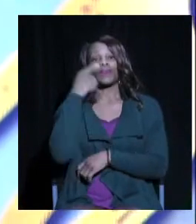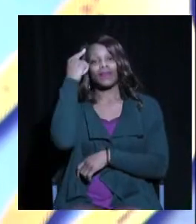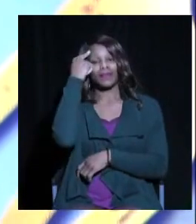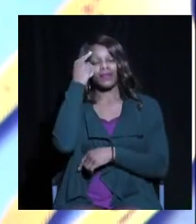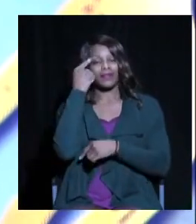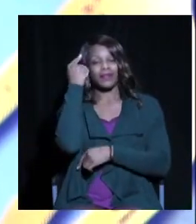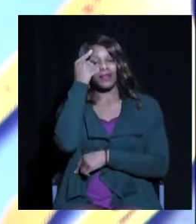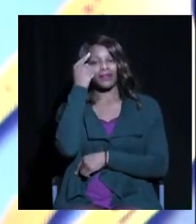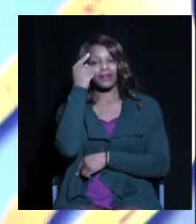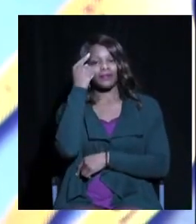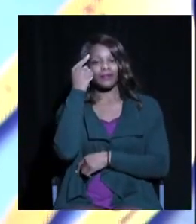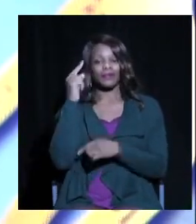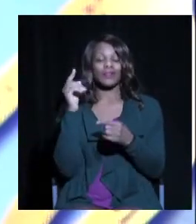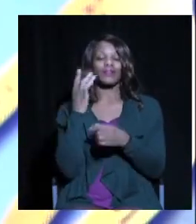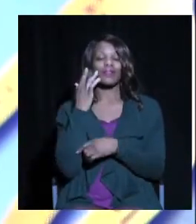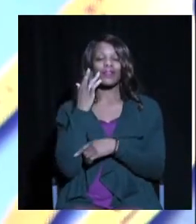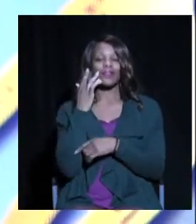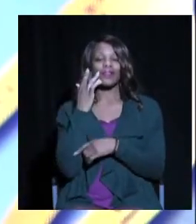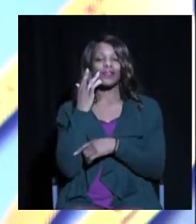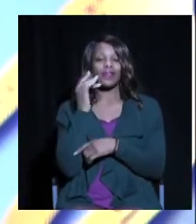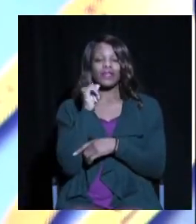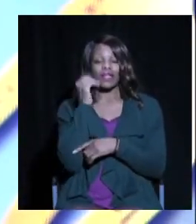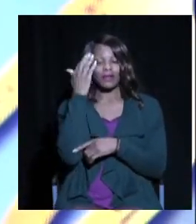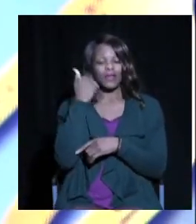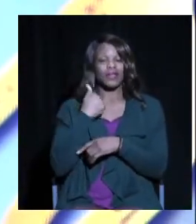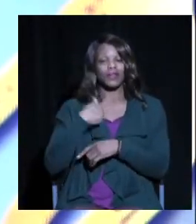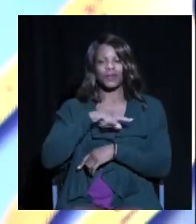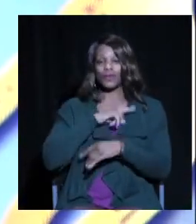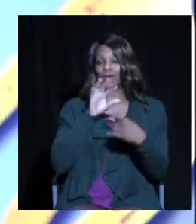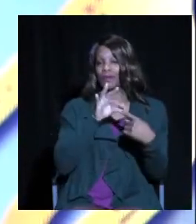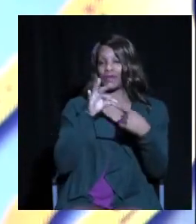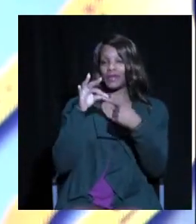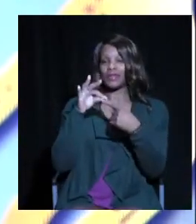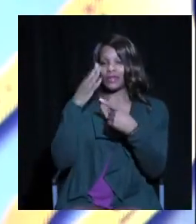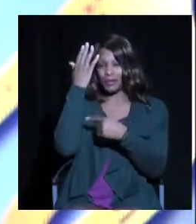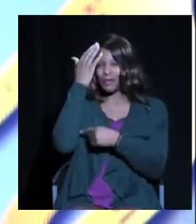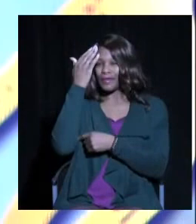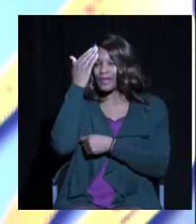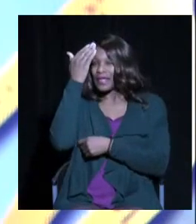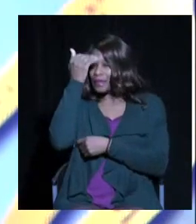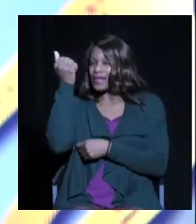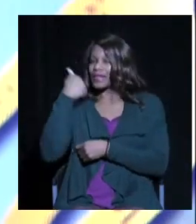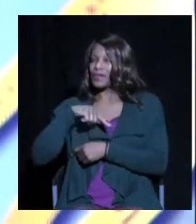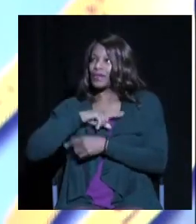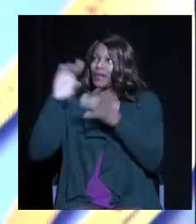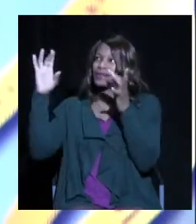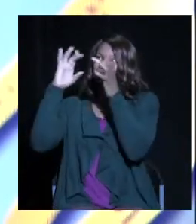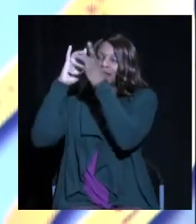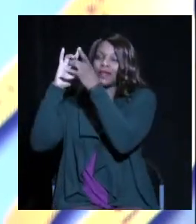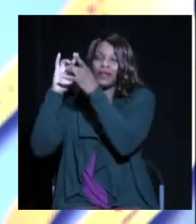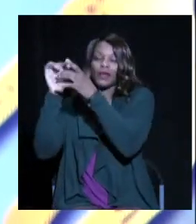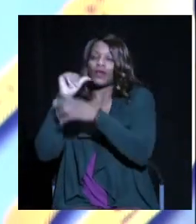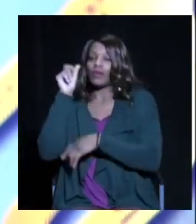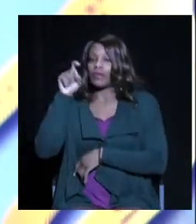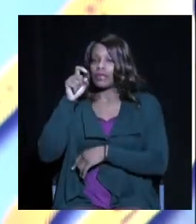his favored ones. It's not because we're special, though. It's because we're his. And that should not make us arrogant. That should not make us